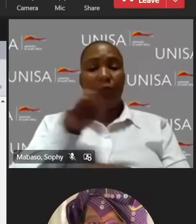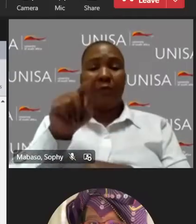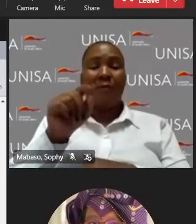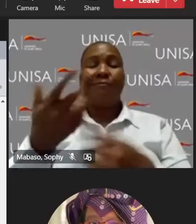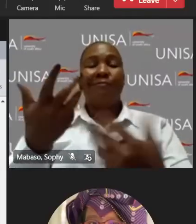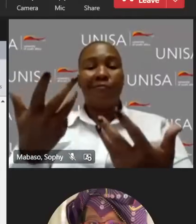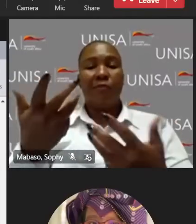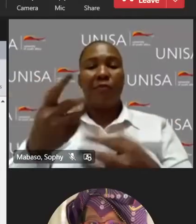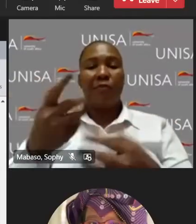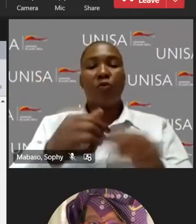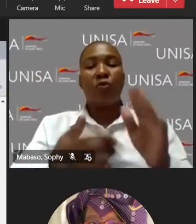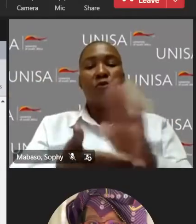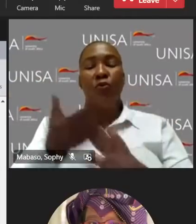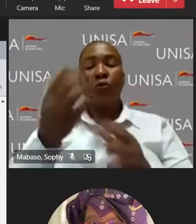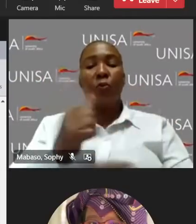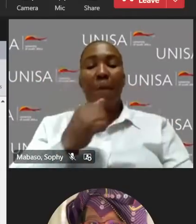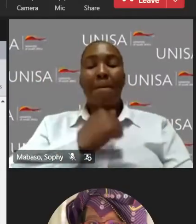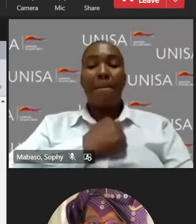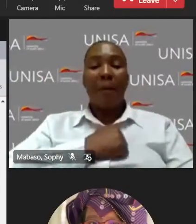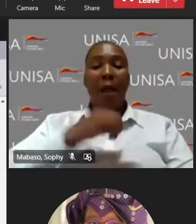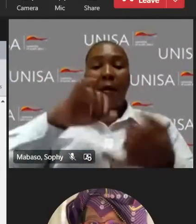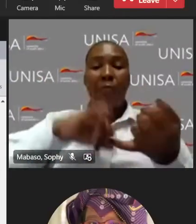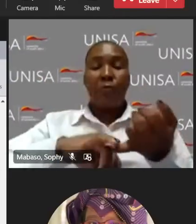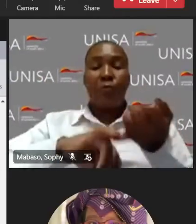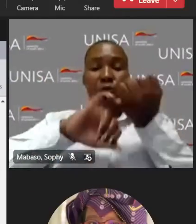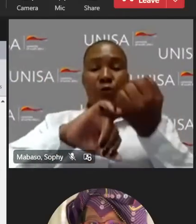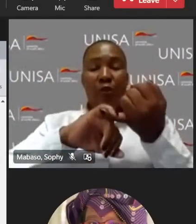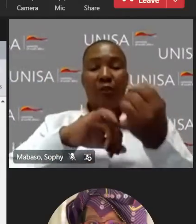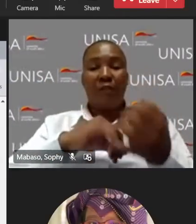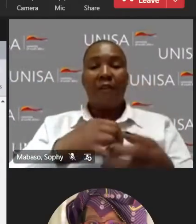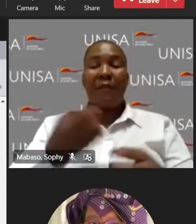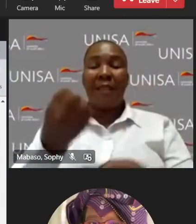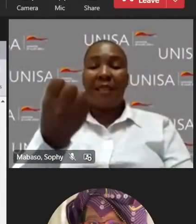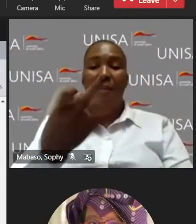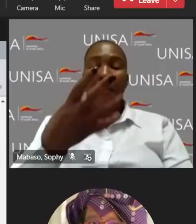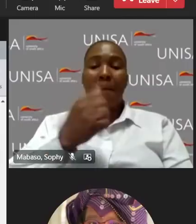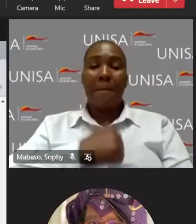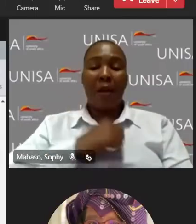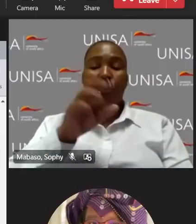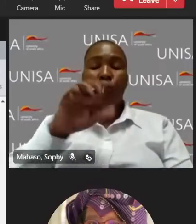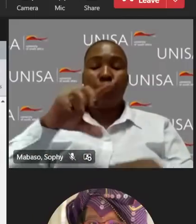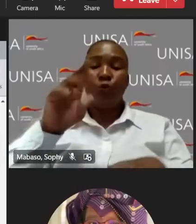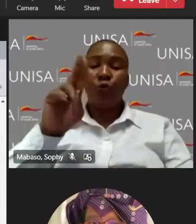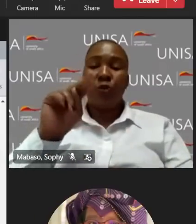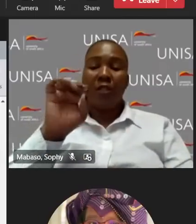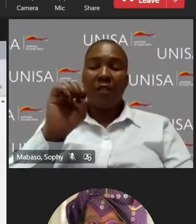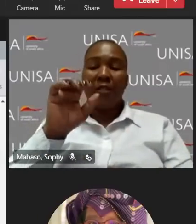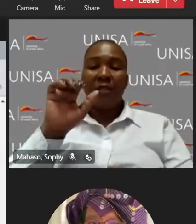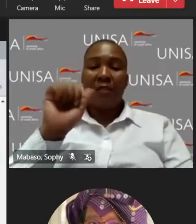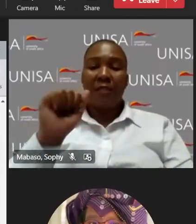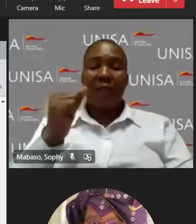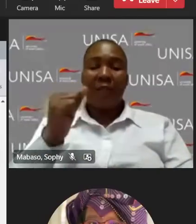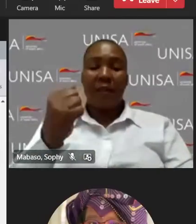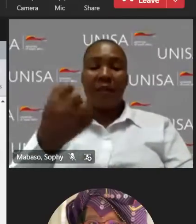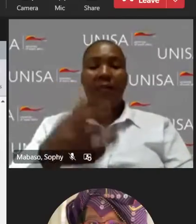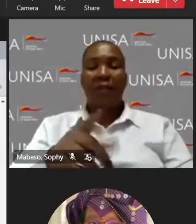to My Modules after having claimed your MyUnisa logins, you should be able to find